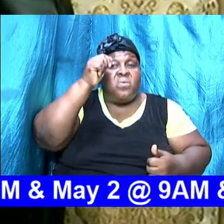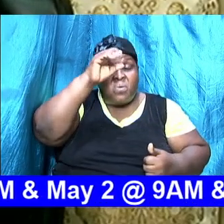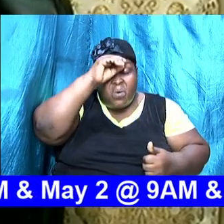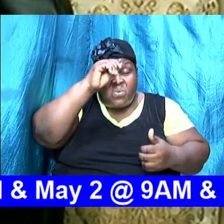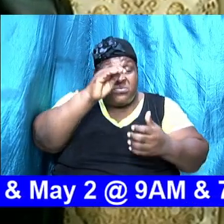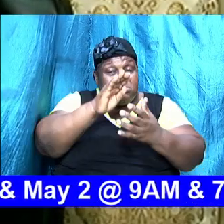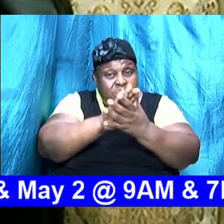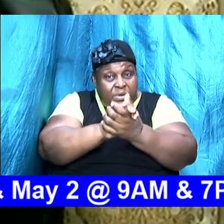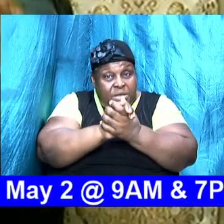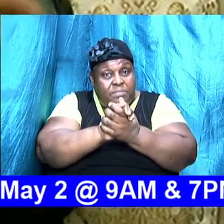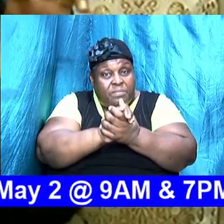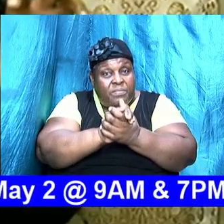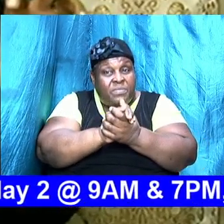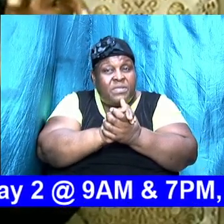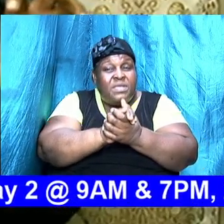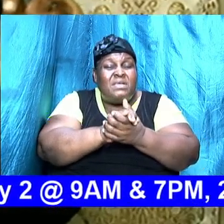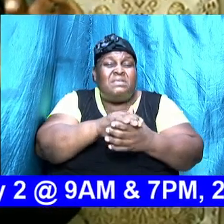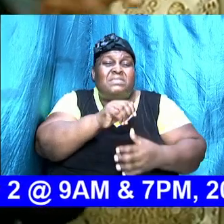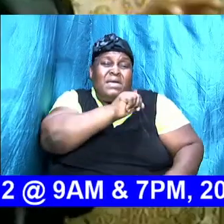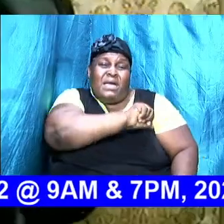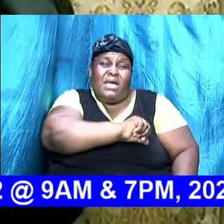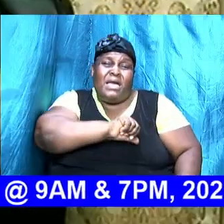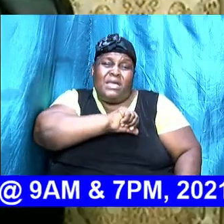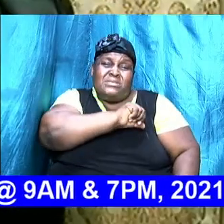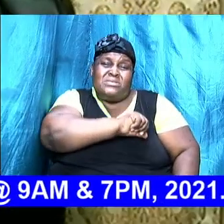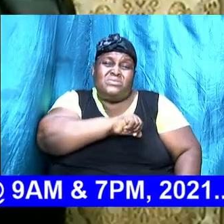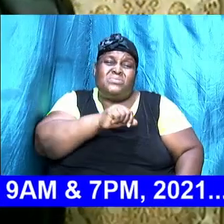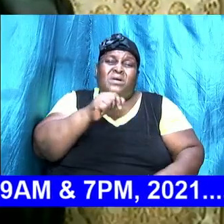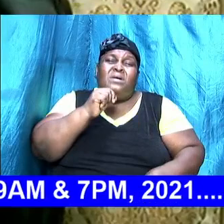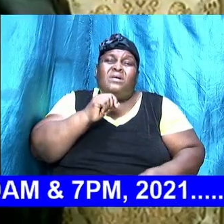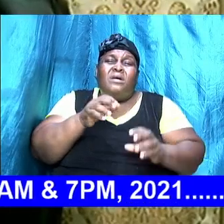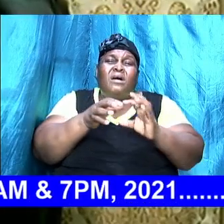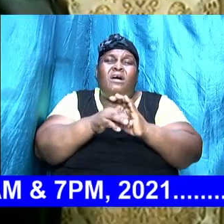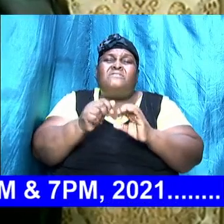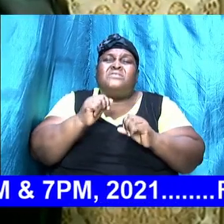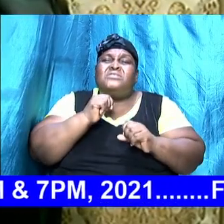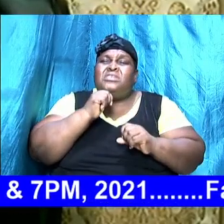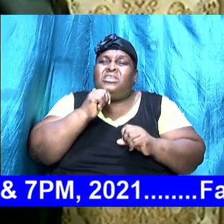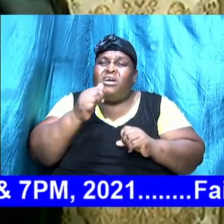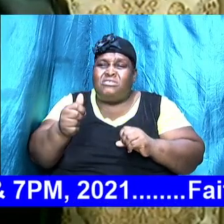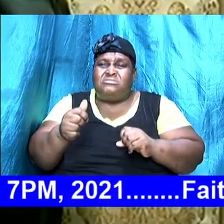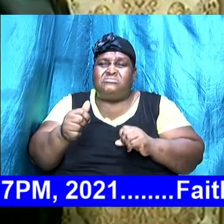The attitude of not doing that, of pulling back,